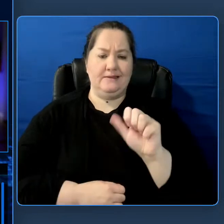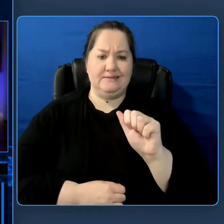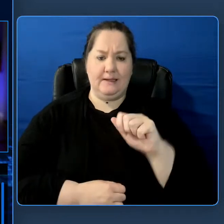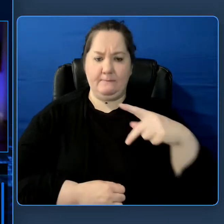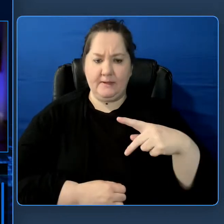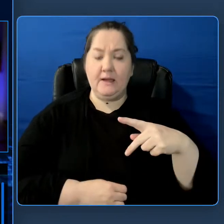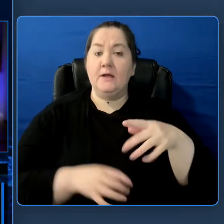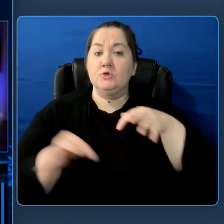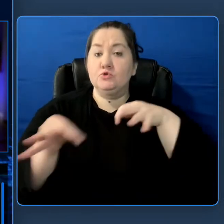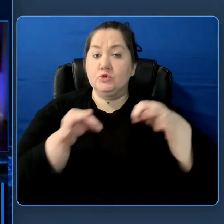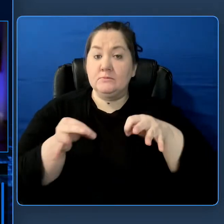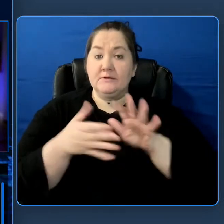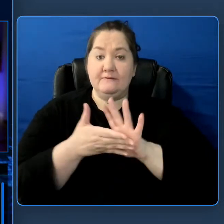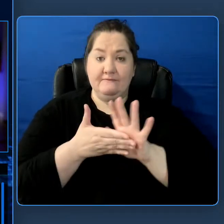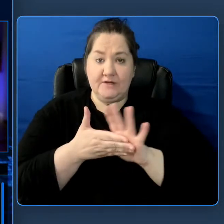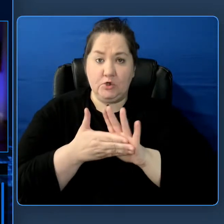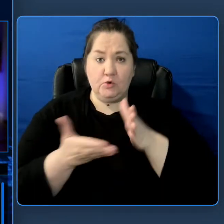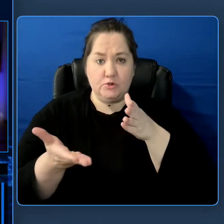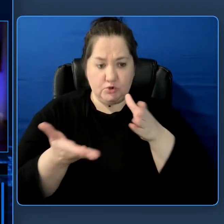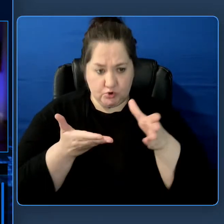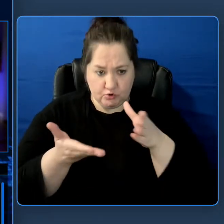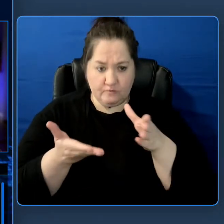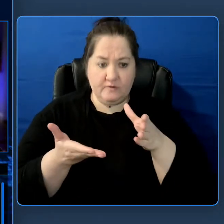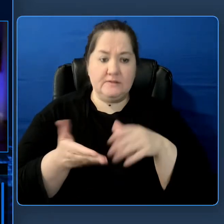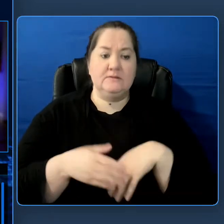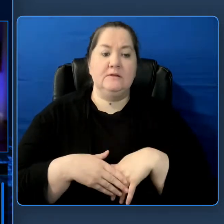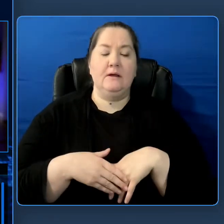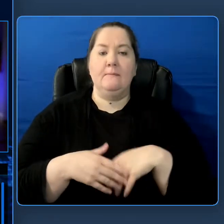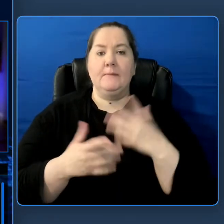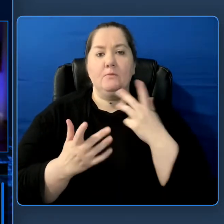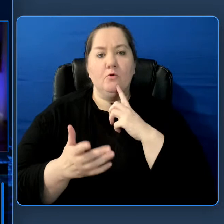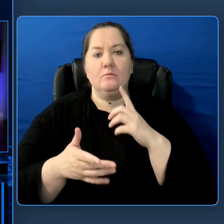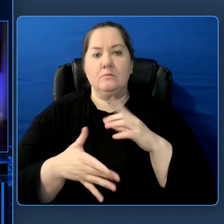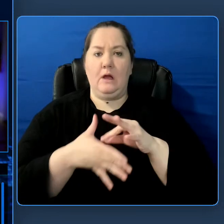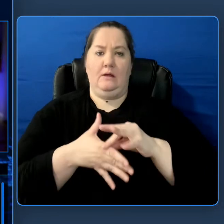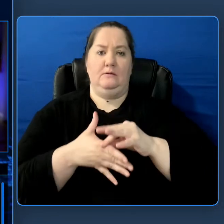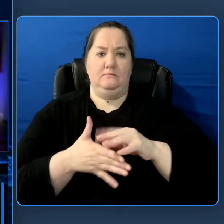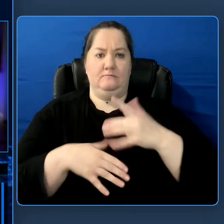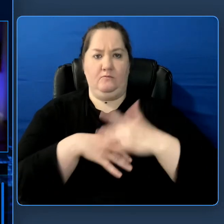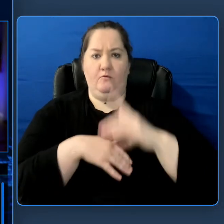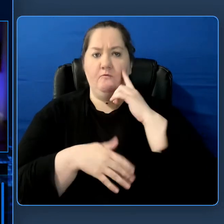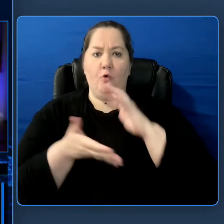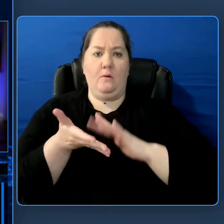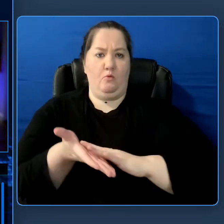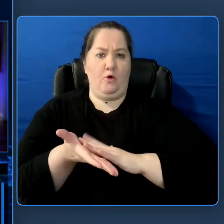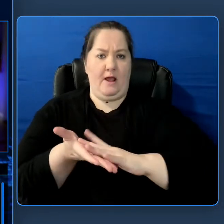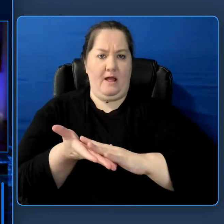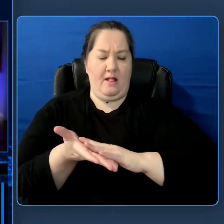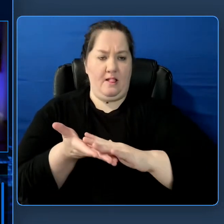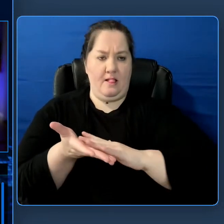and descriptive video service and content available to Braille reader?